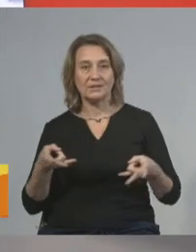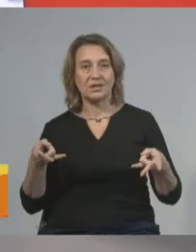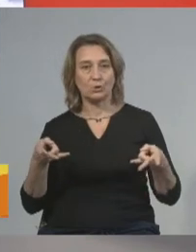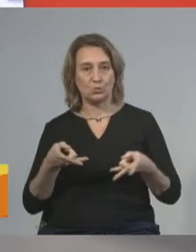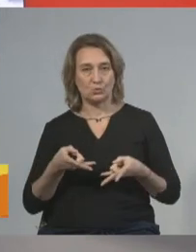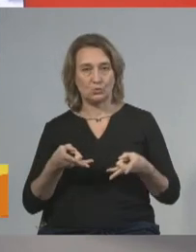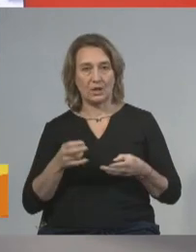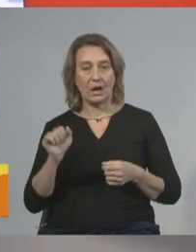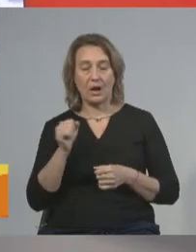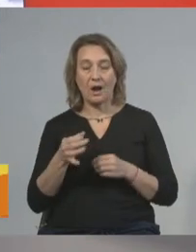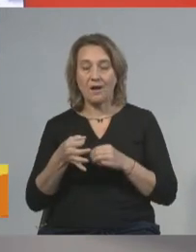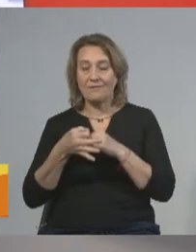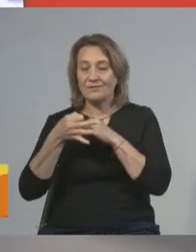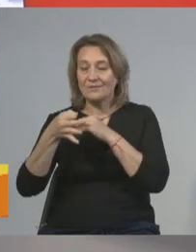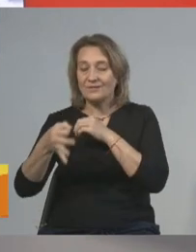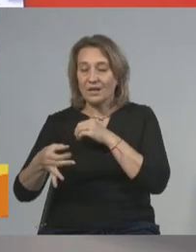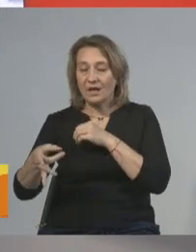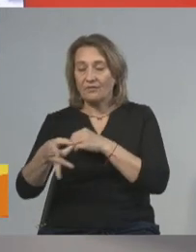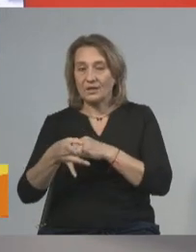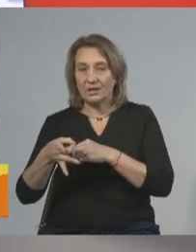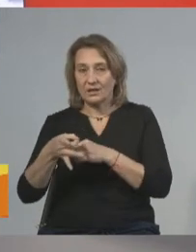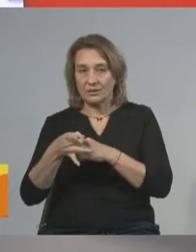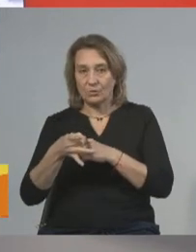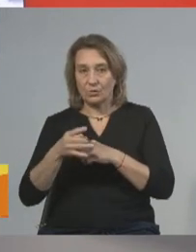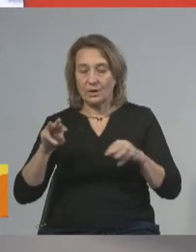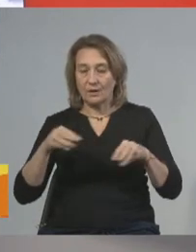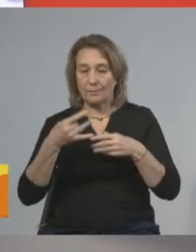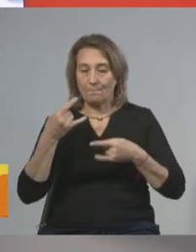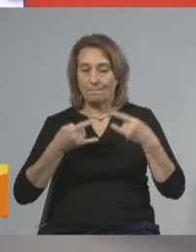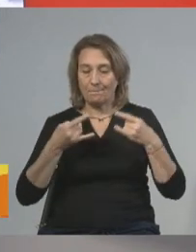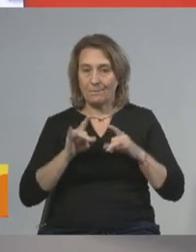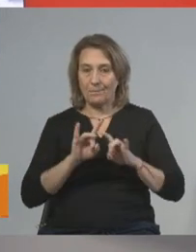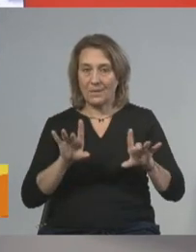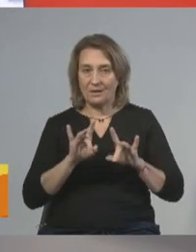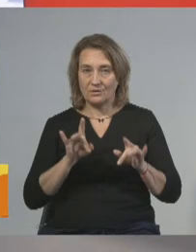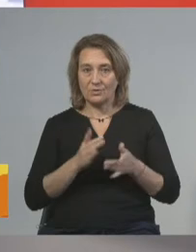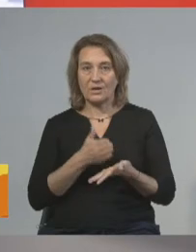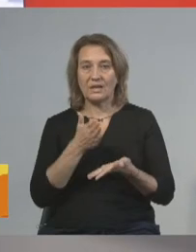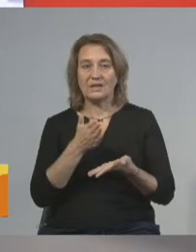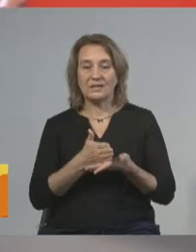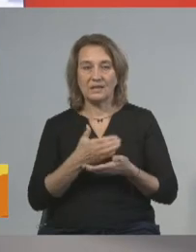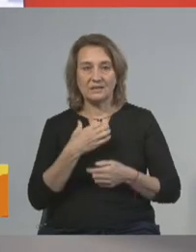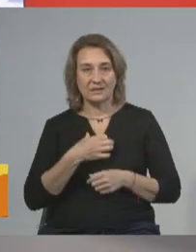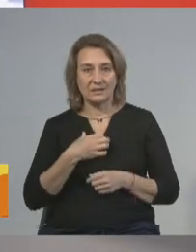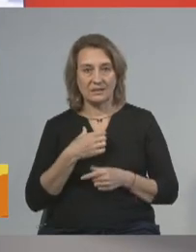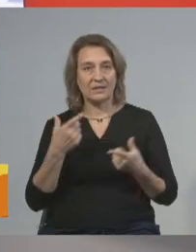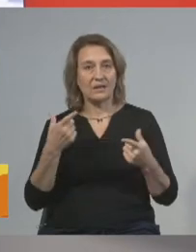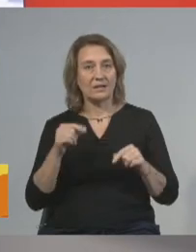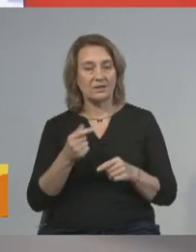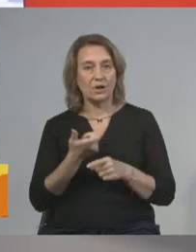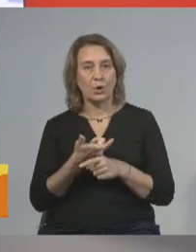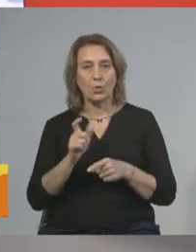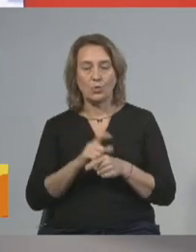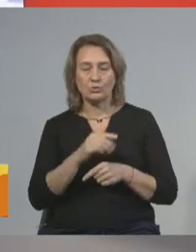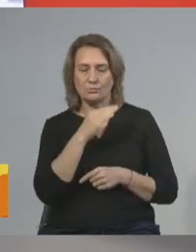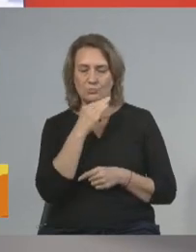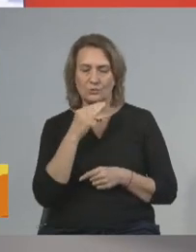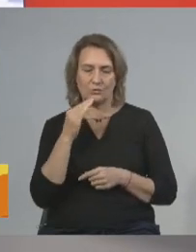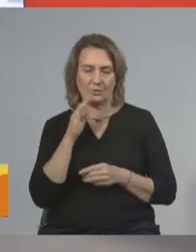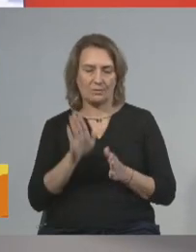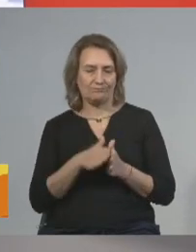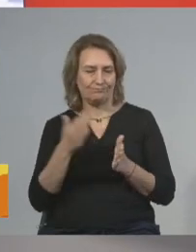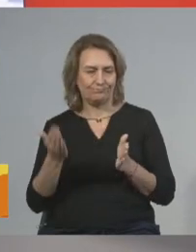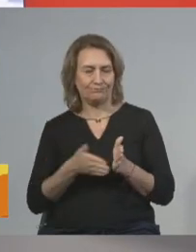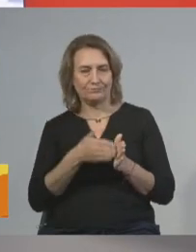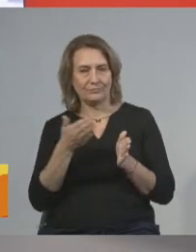be like this but we ought to prepare for it but regional media they have when there are many